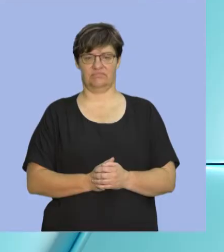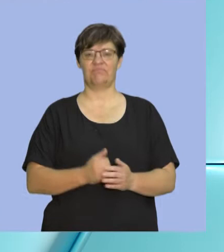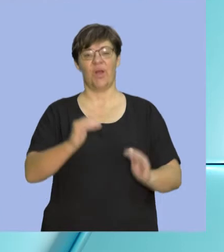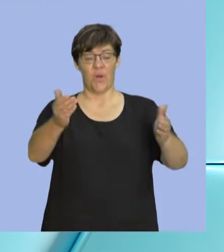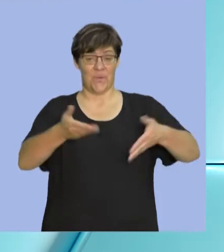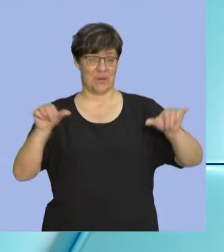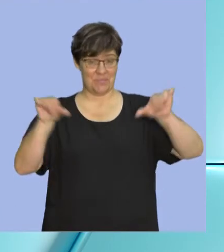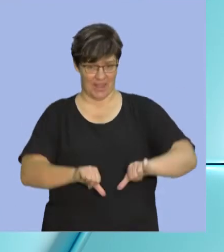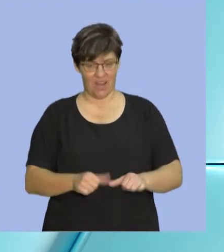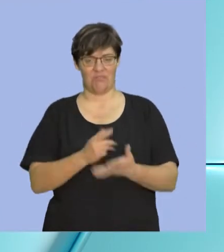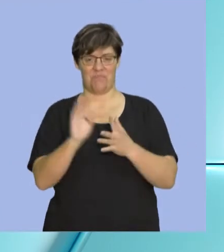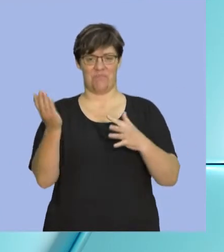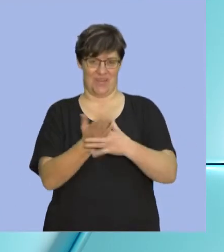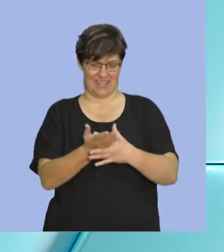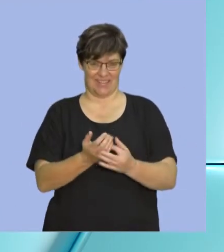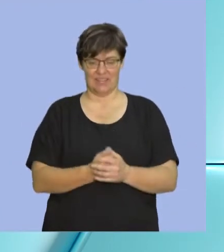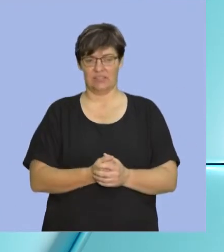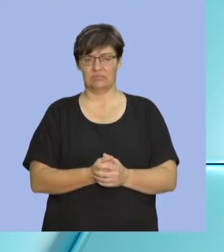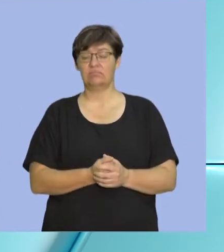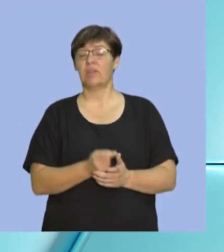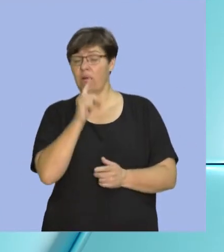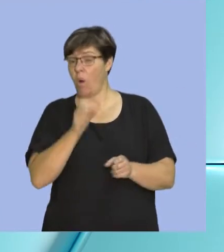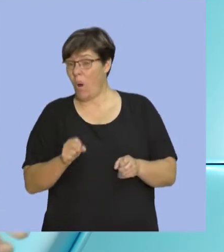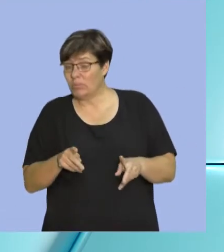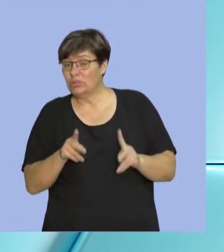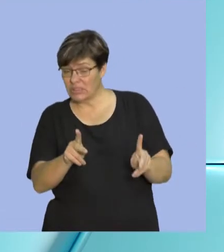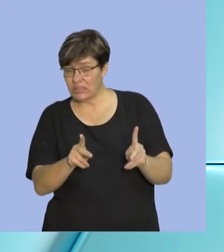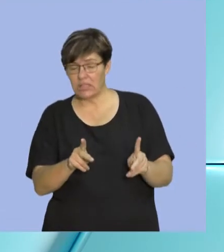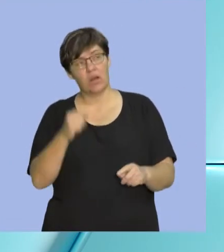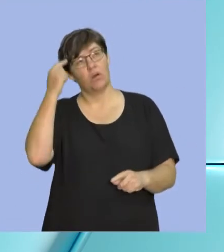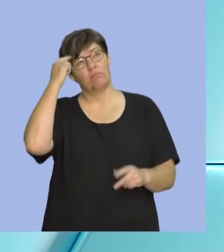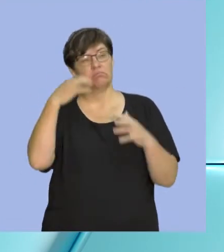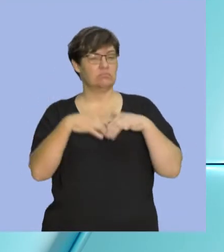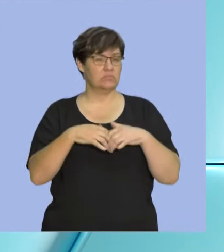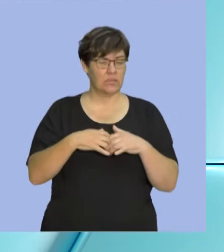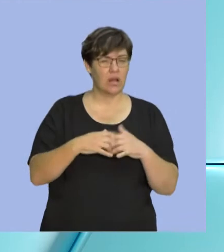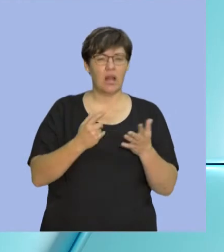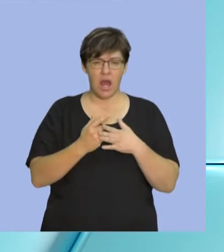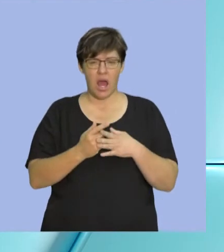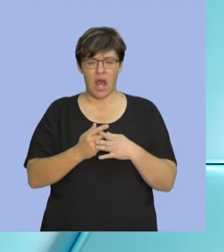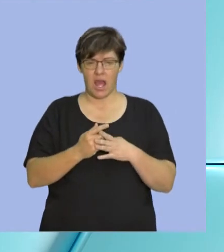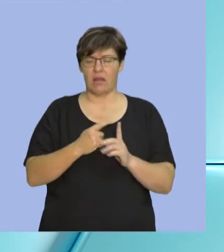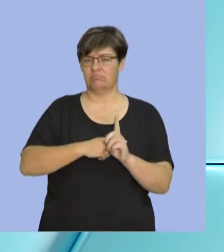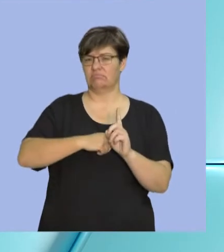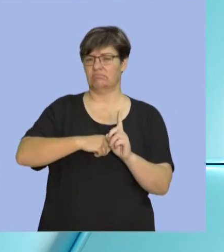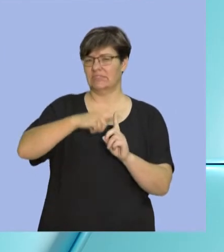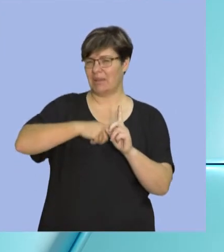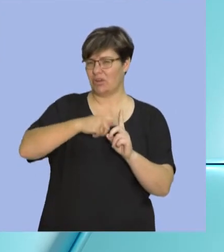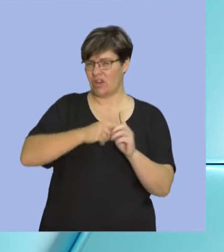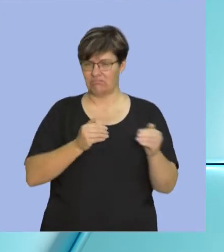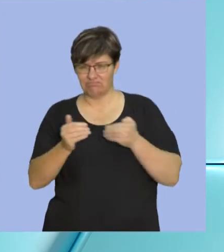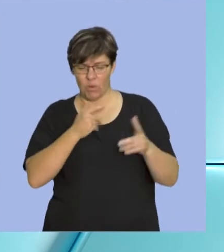Welcome back, guys, from the ad break. I hope you guys had a chance to unwind, kind of regulate your temperatures by walking around a